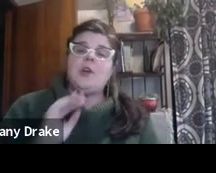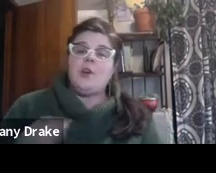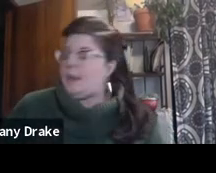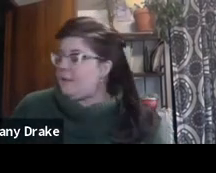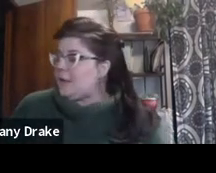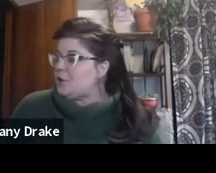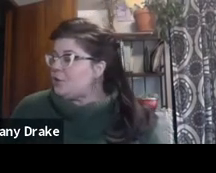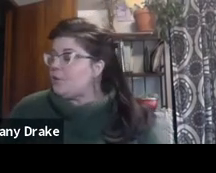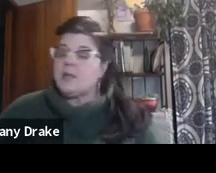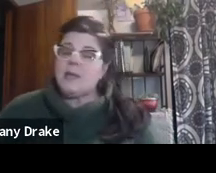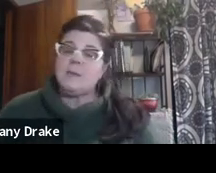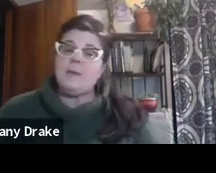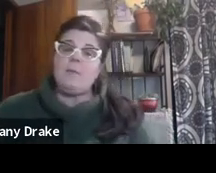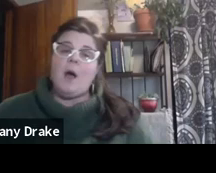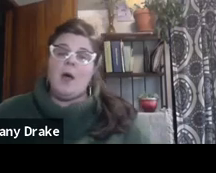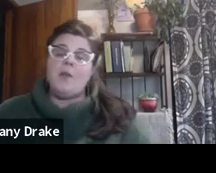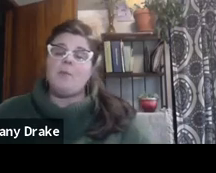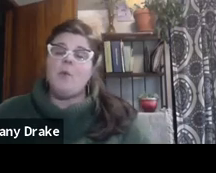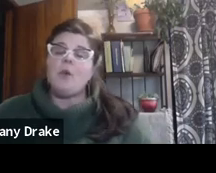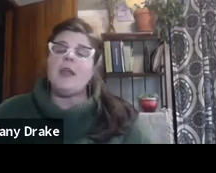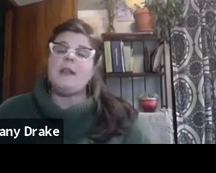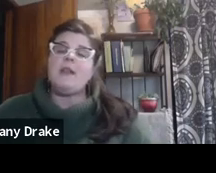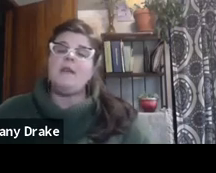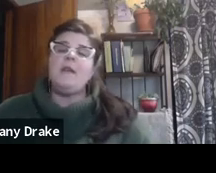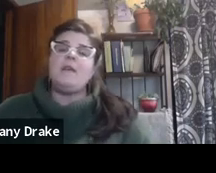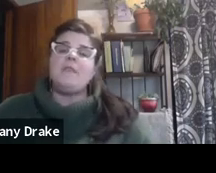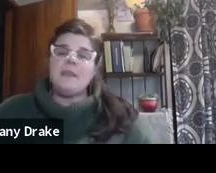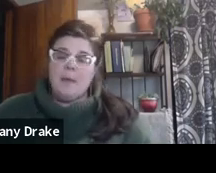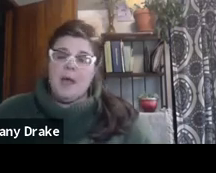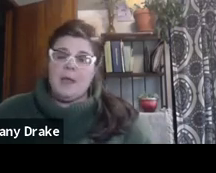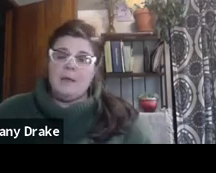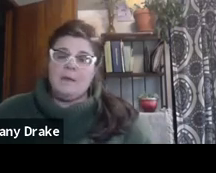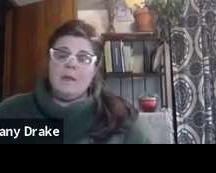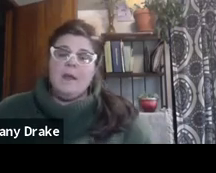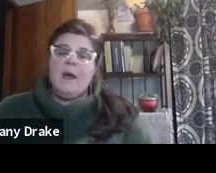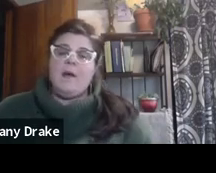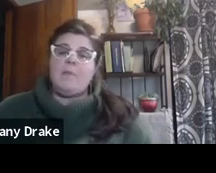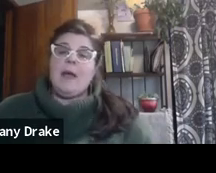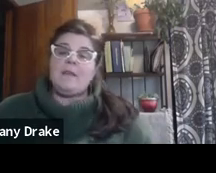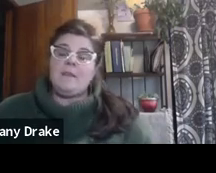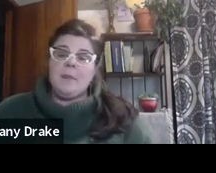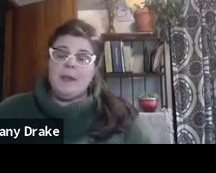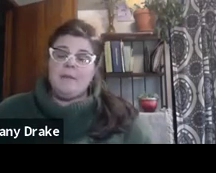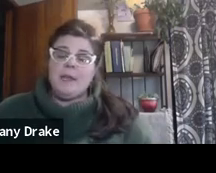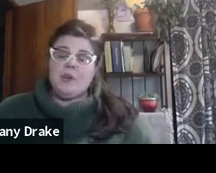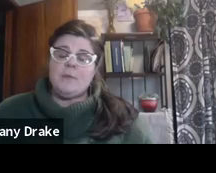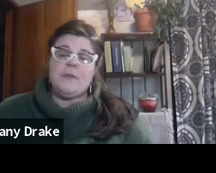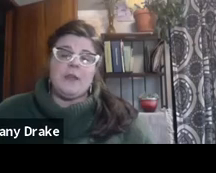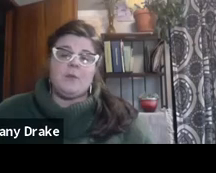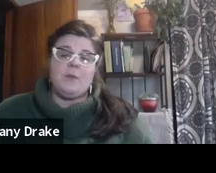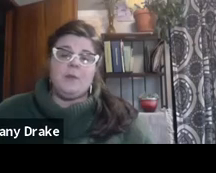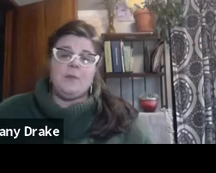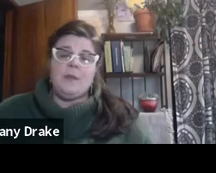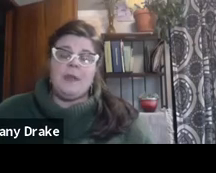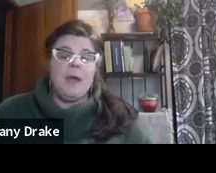to learn is that children tend to be, they're more likely victimized by a sibling in terms of